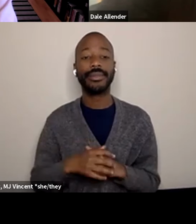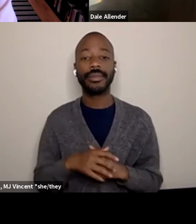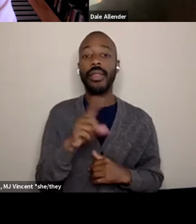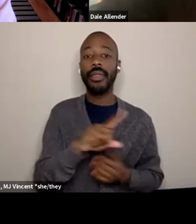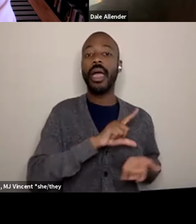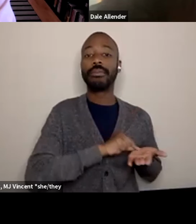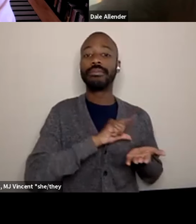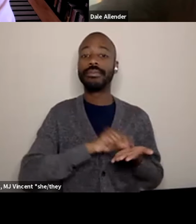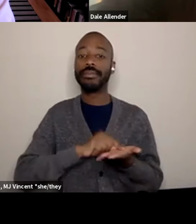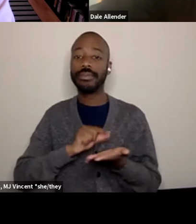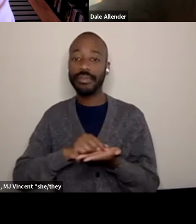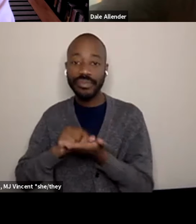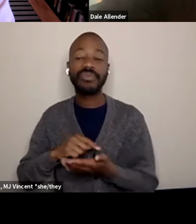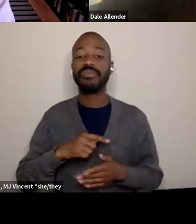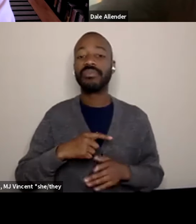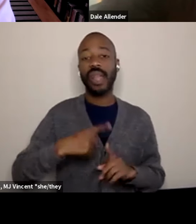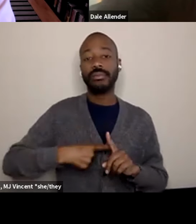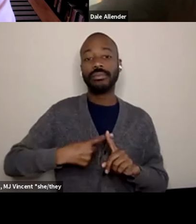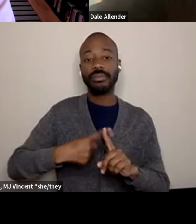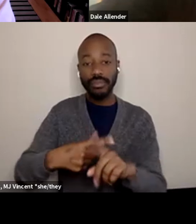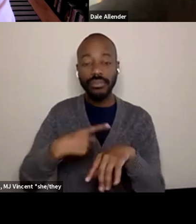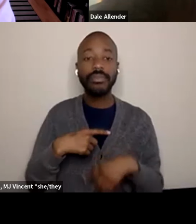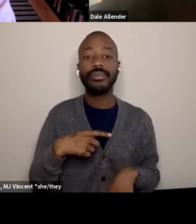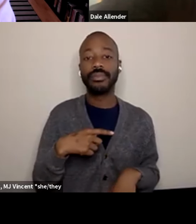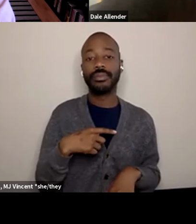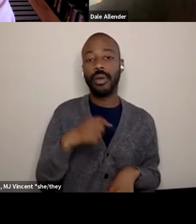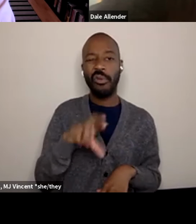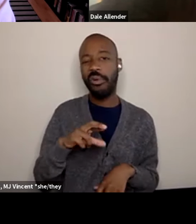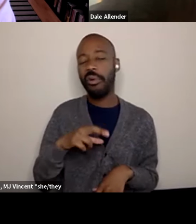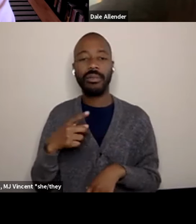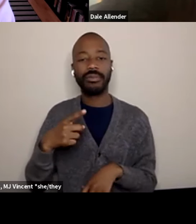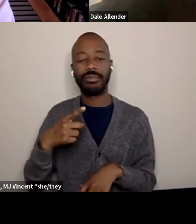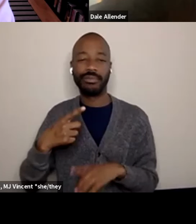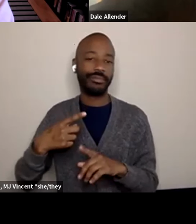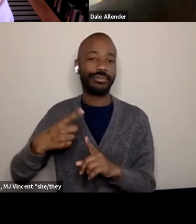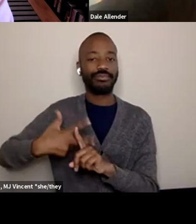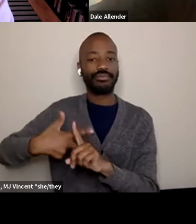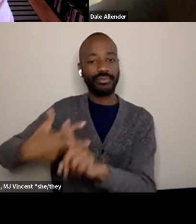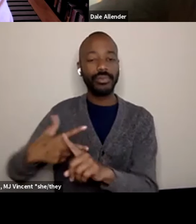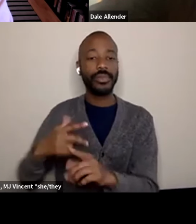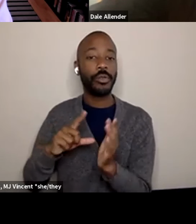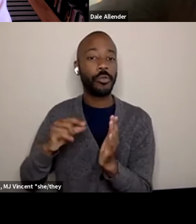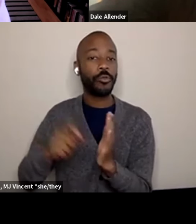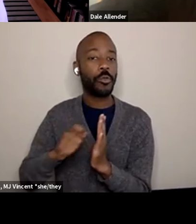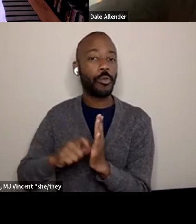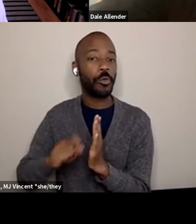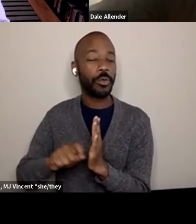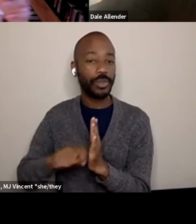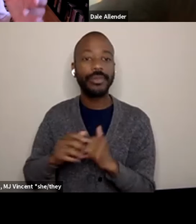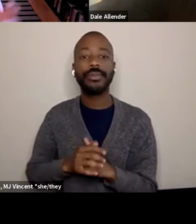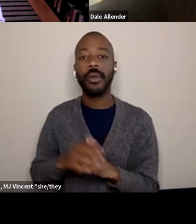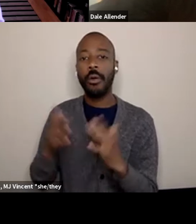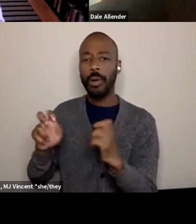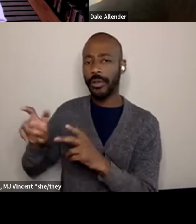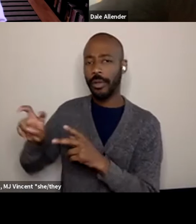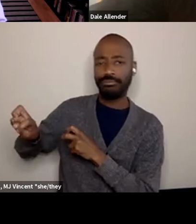journals, most of them beginning in the 1920s. The project is locating all of those materials across states, digitizing them to